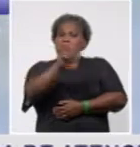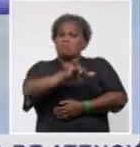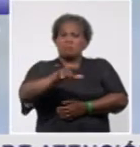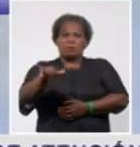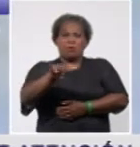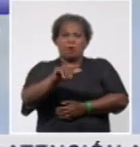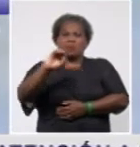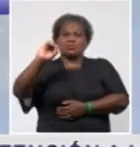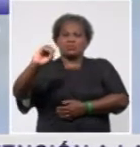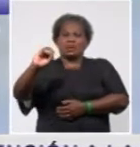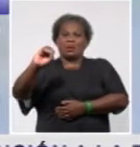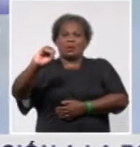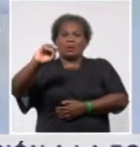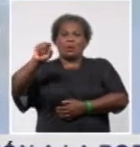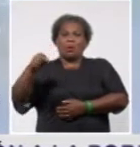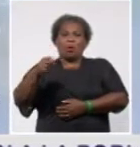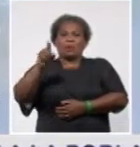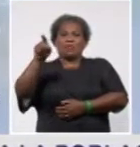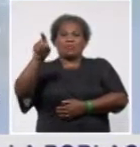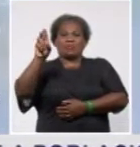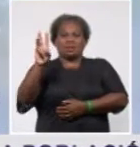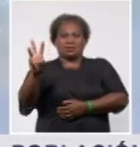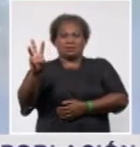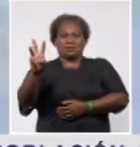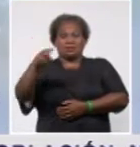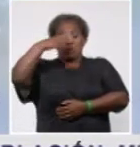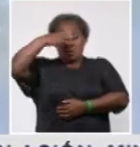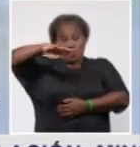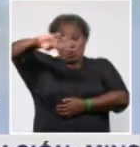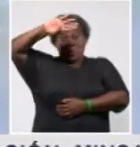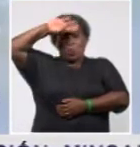5.90 per 100,000